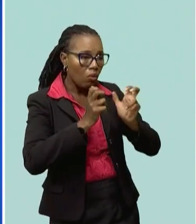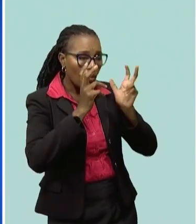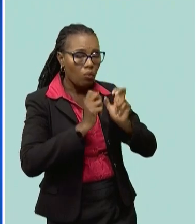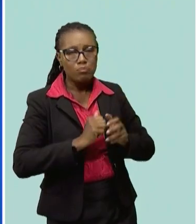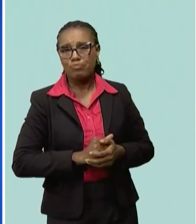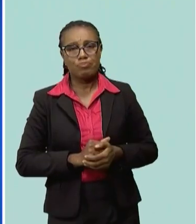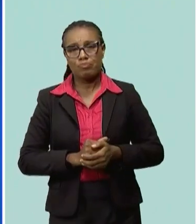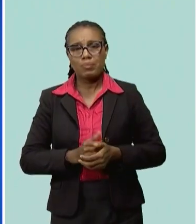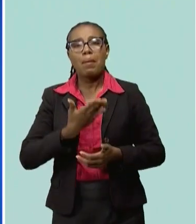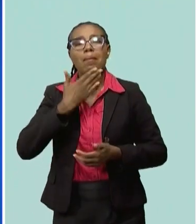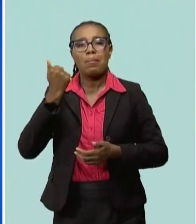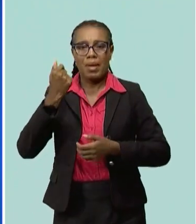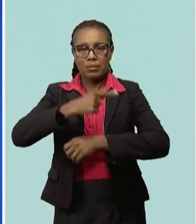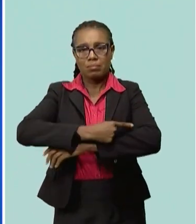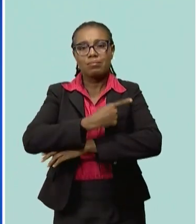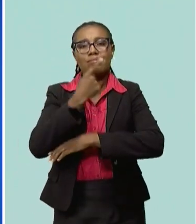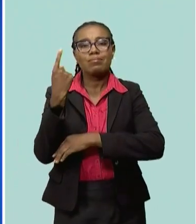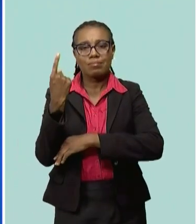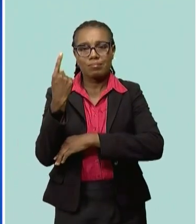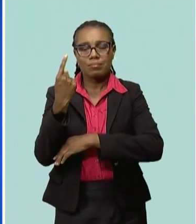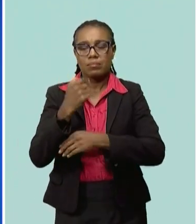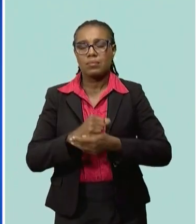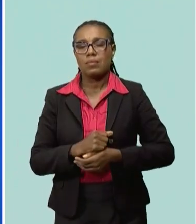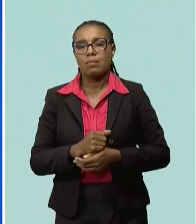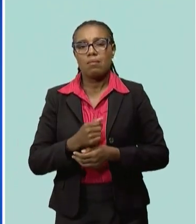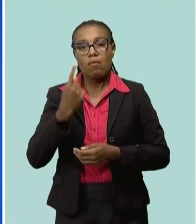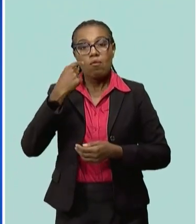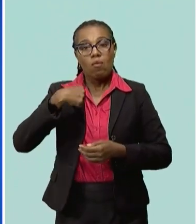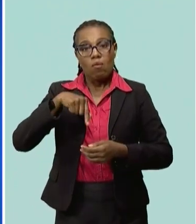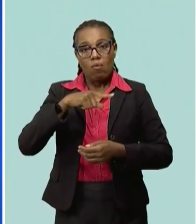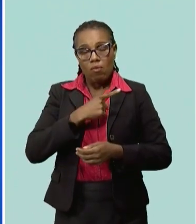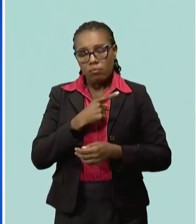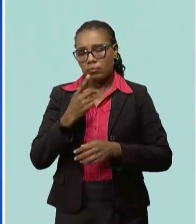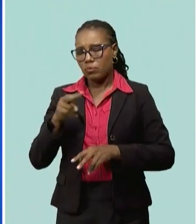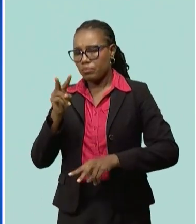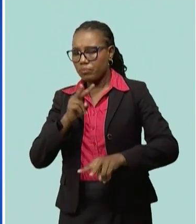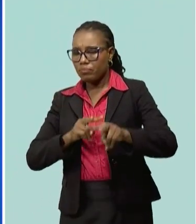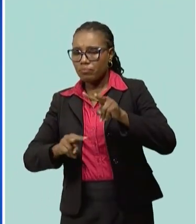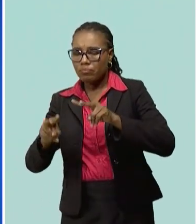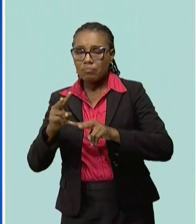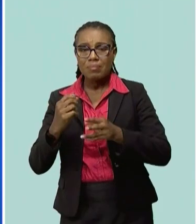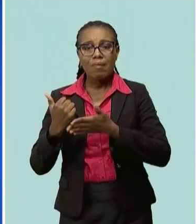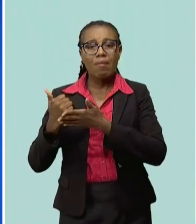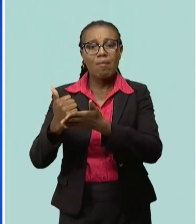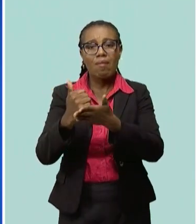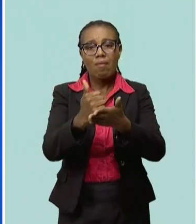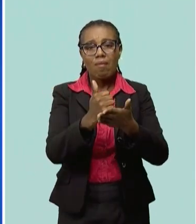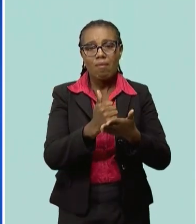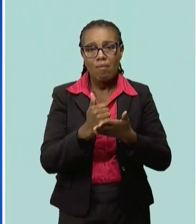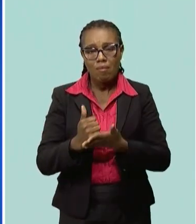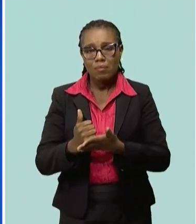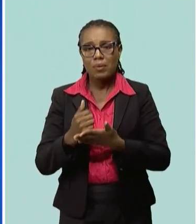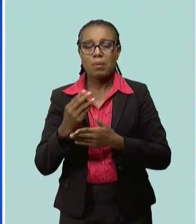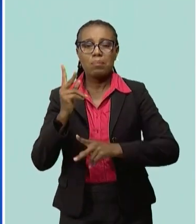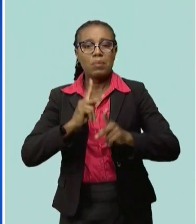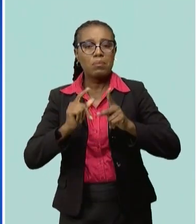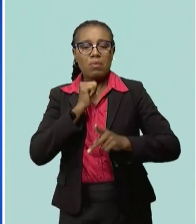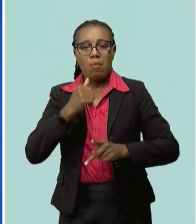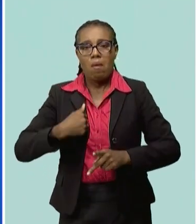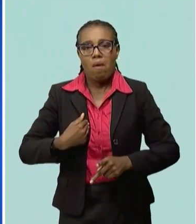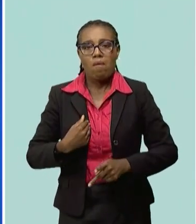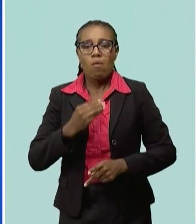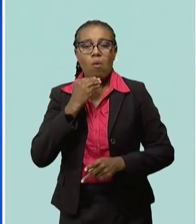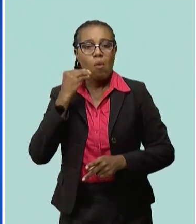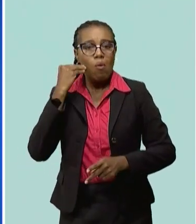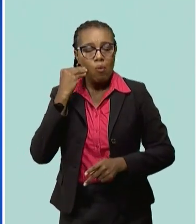delivered in the day. So for us to be able to adequately address the challenges facing homelessness and the homeless, we needed to have access